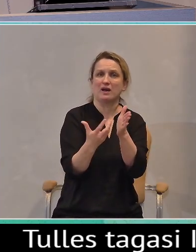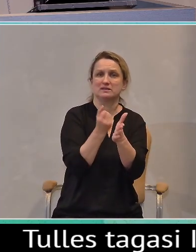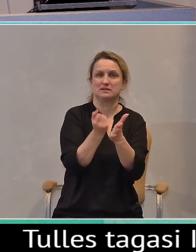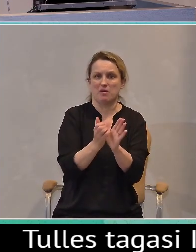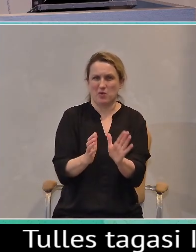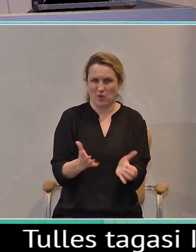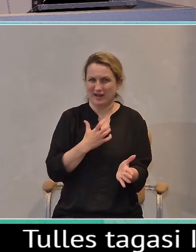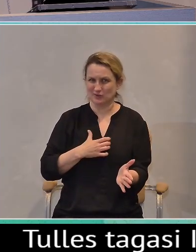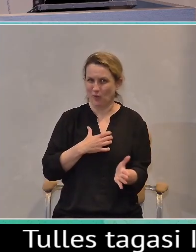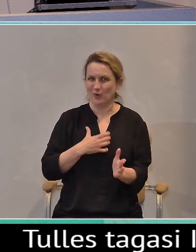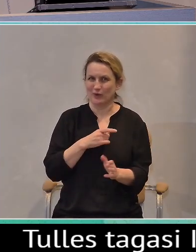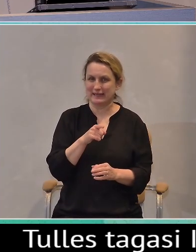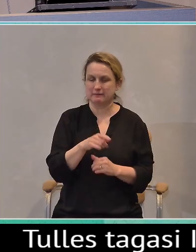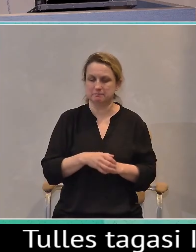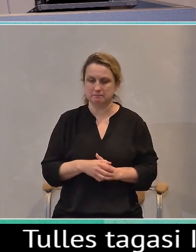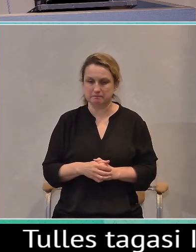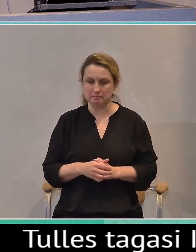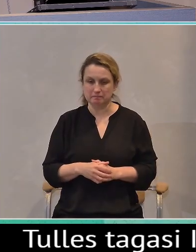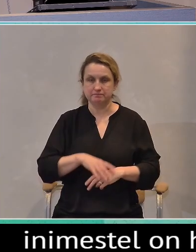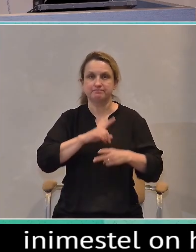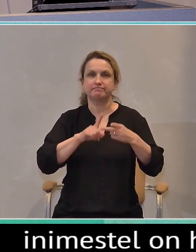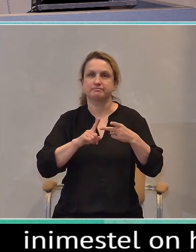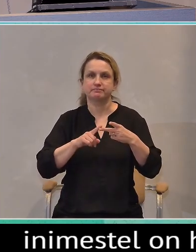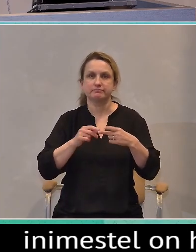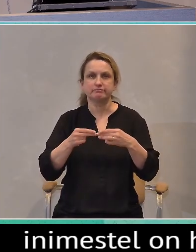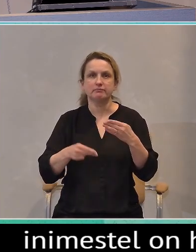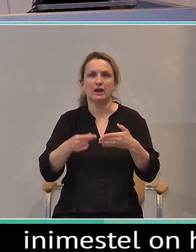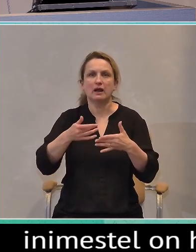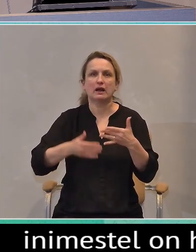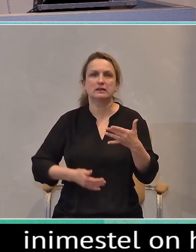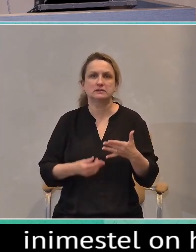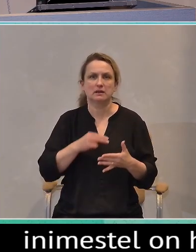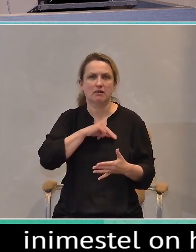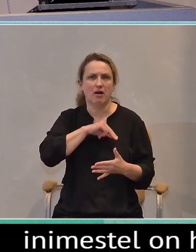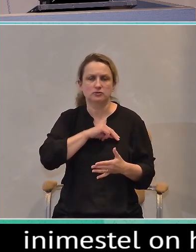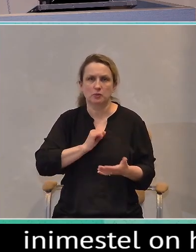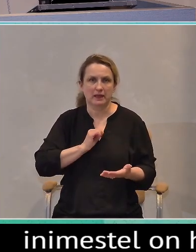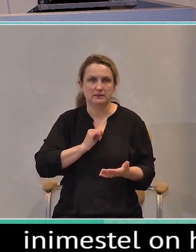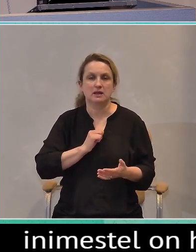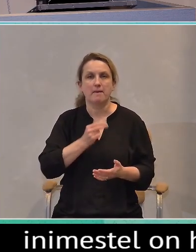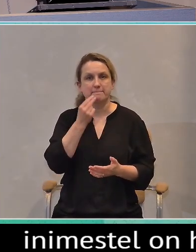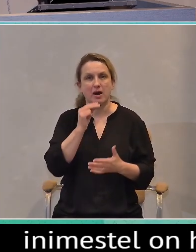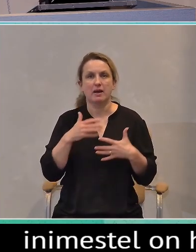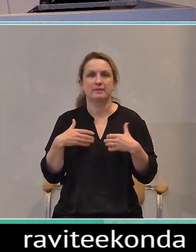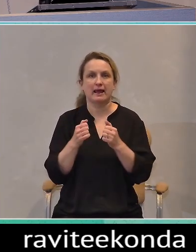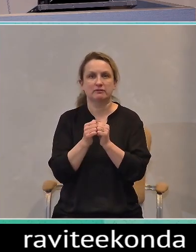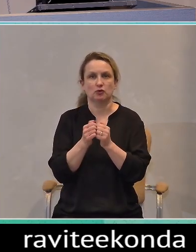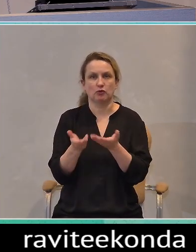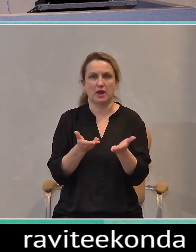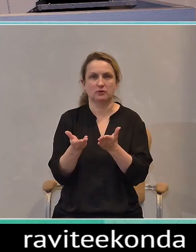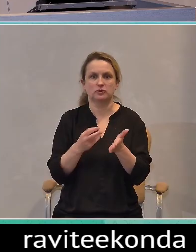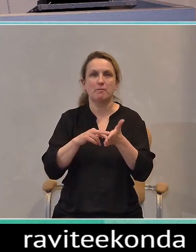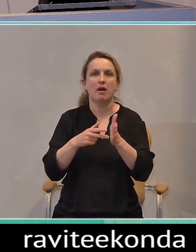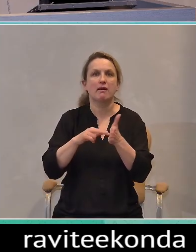as well as their ability to formally get recognized as a disabled person.